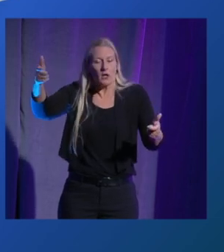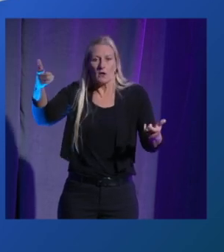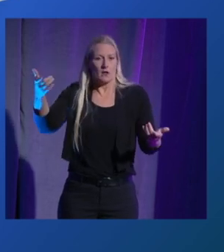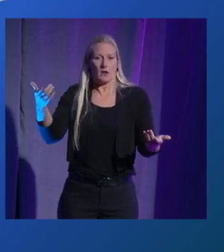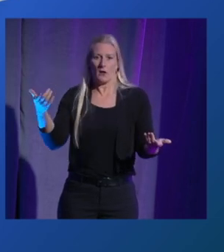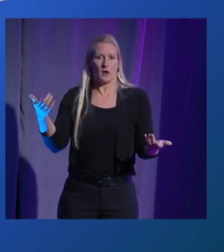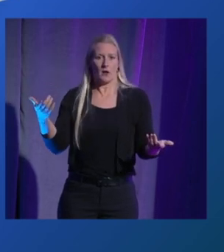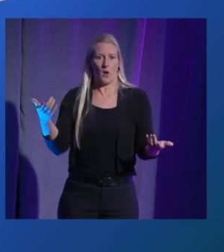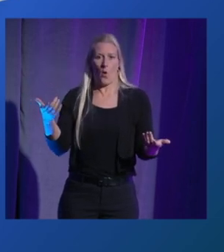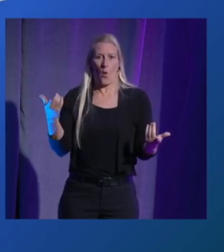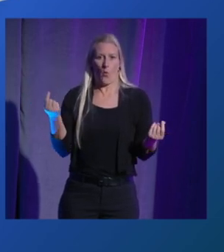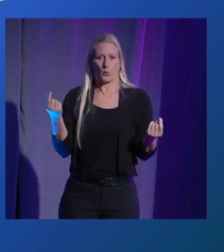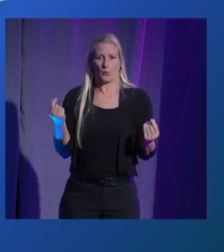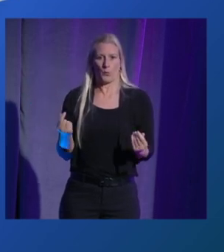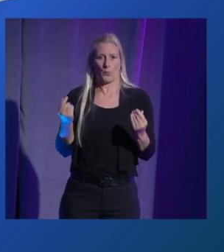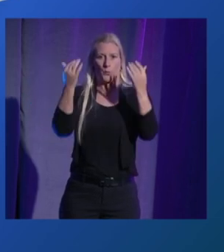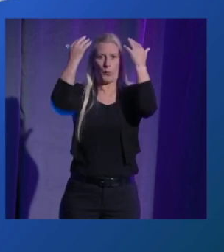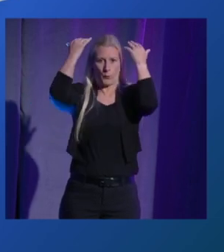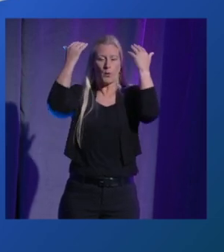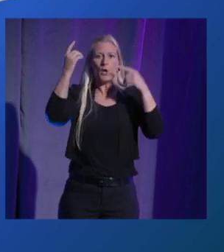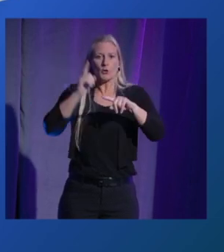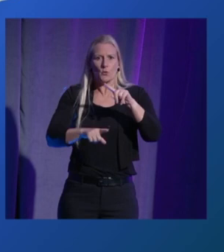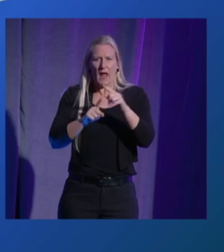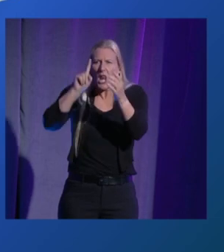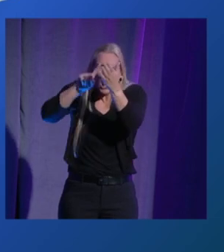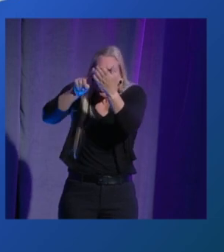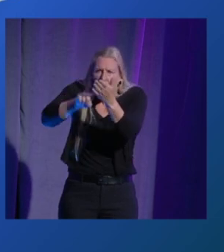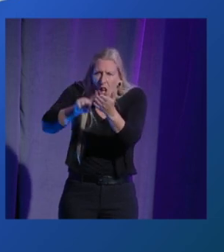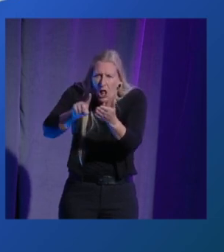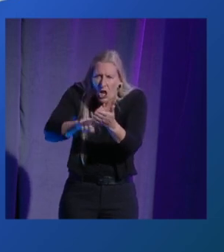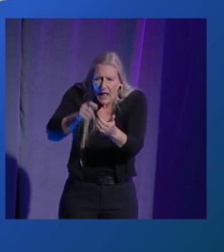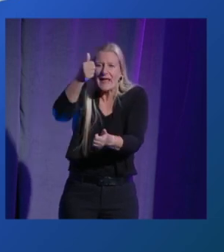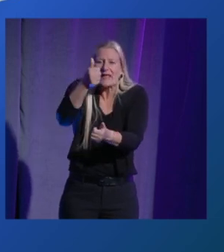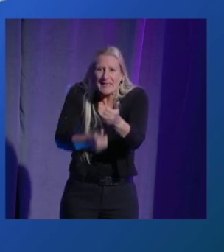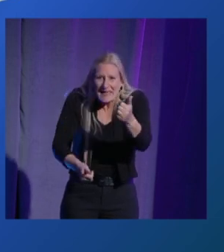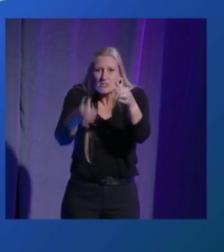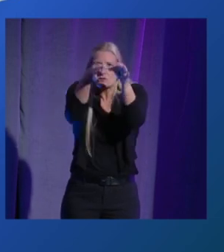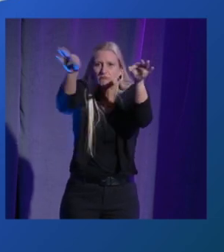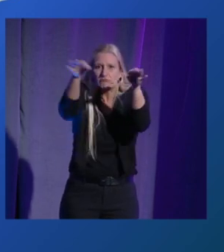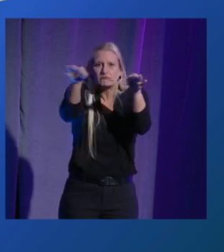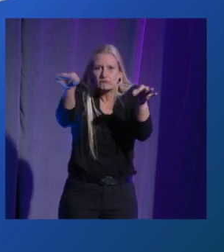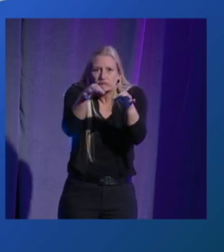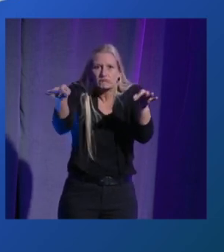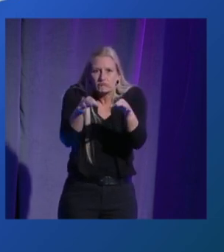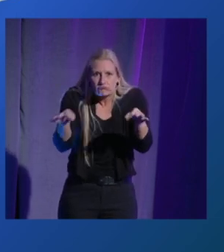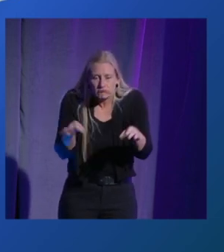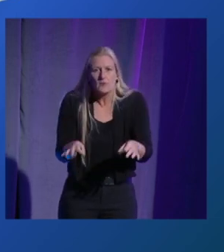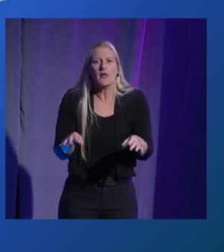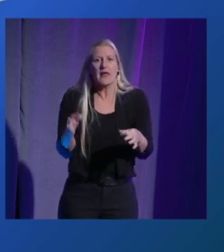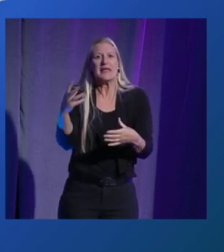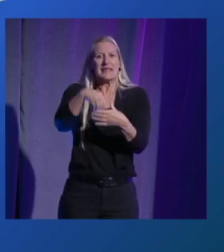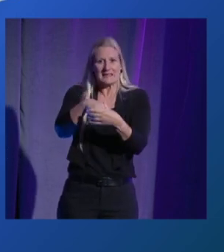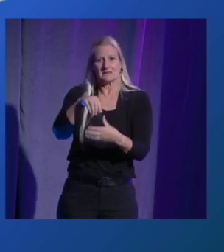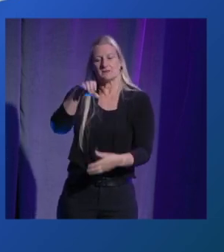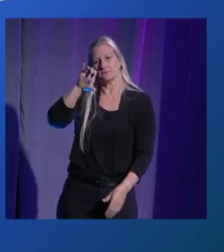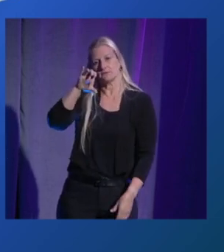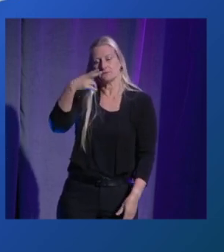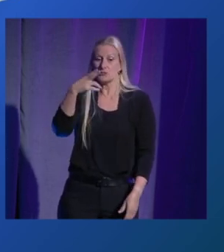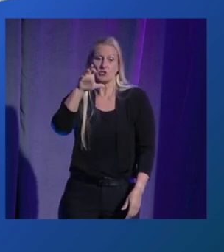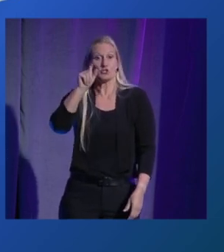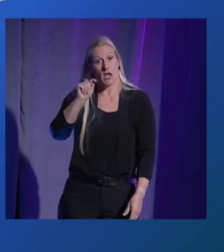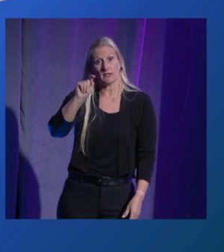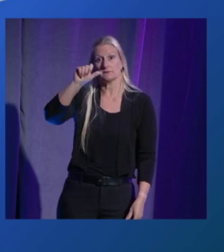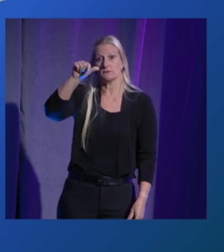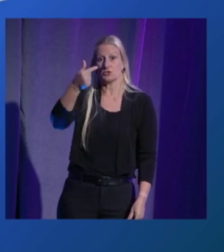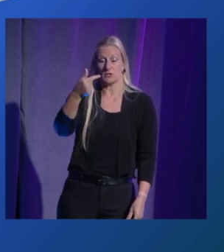goes into stable diffusion we can't read through every line of text that went into chat GPT so we don't know